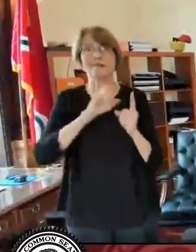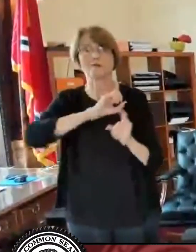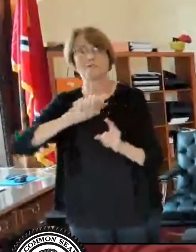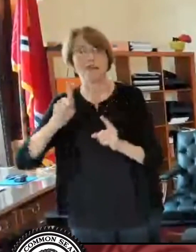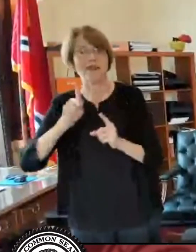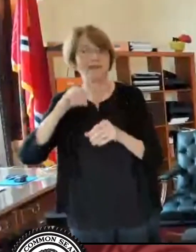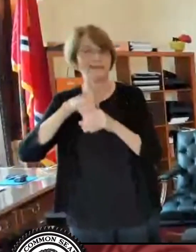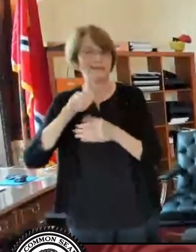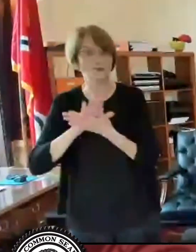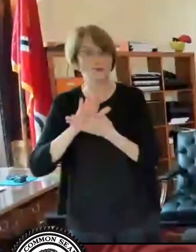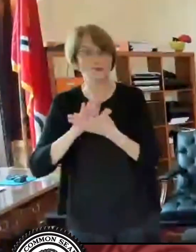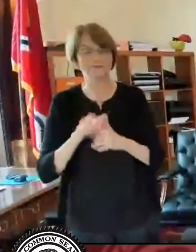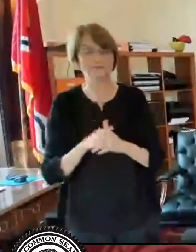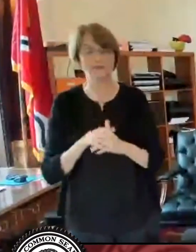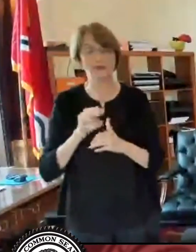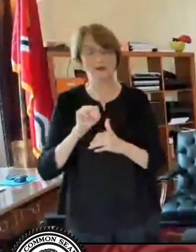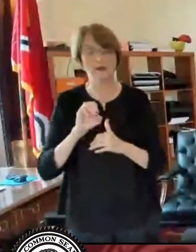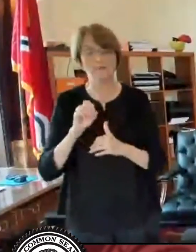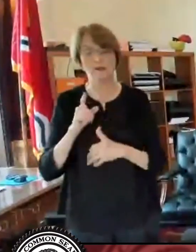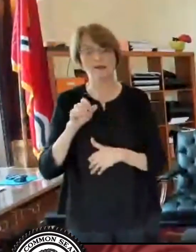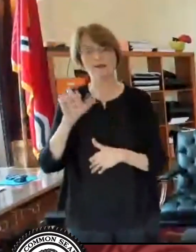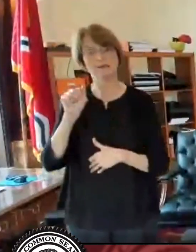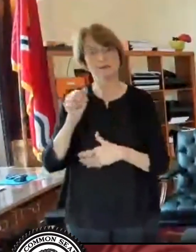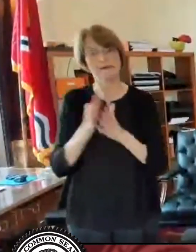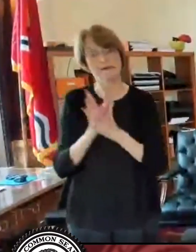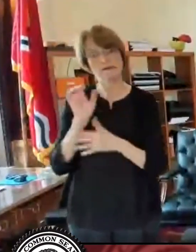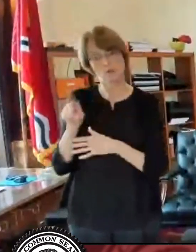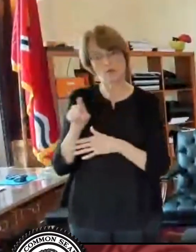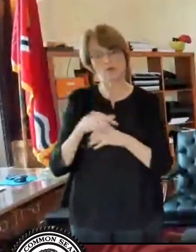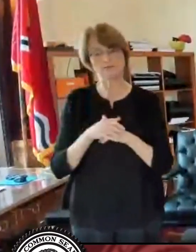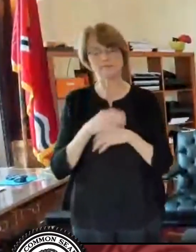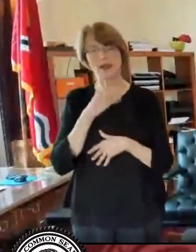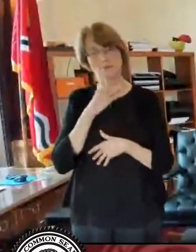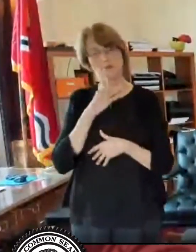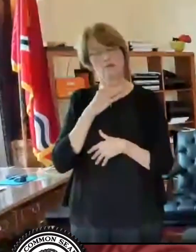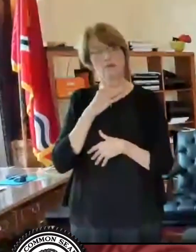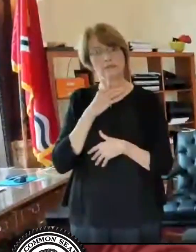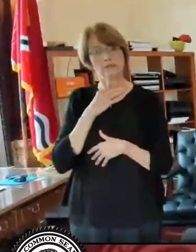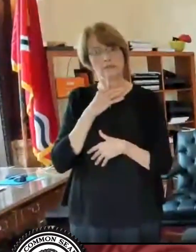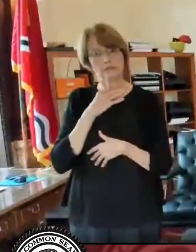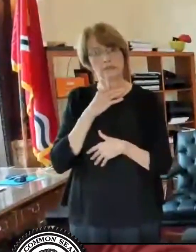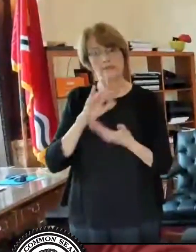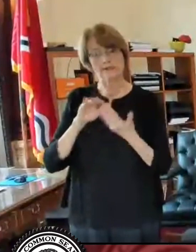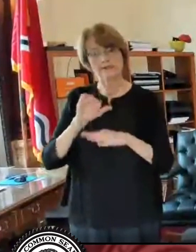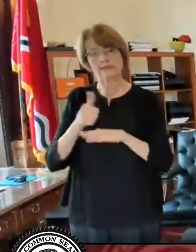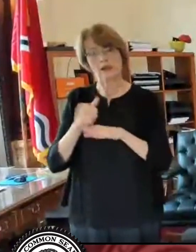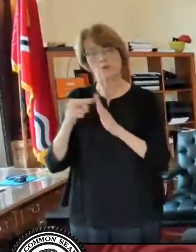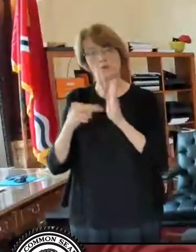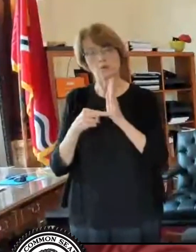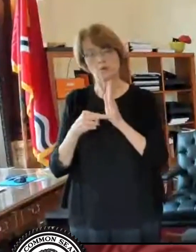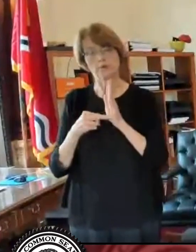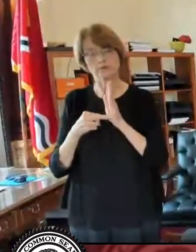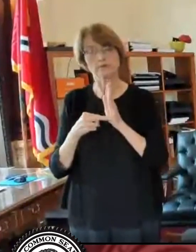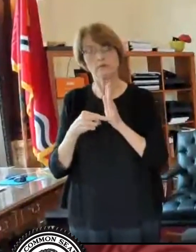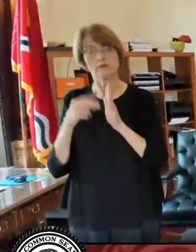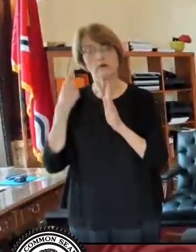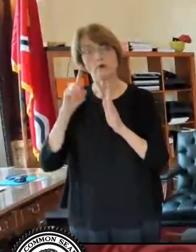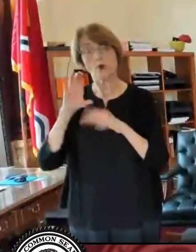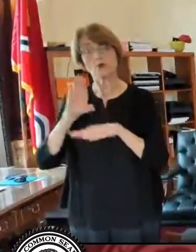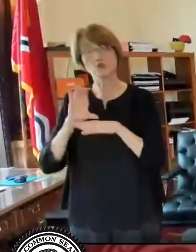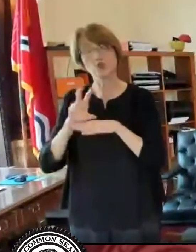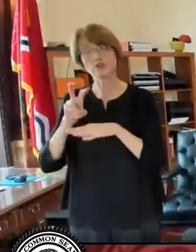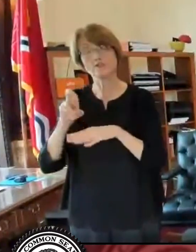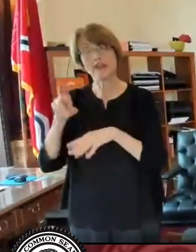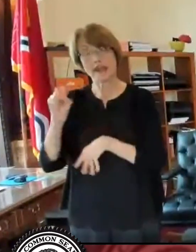learning. Melissa's question has to do with whether the city has guidance or rules for church vans, because her